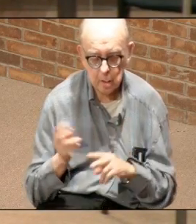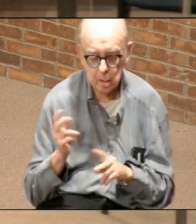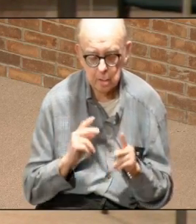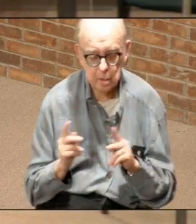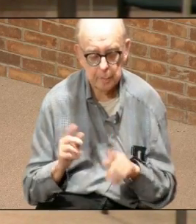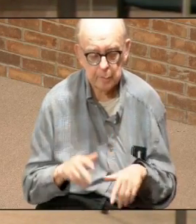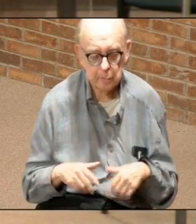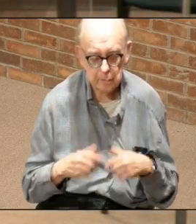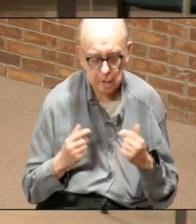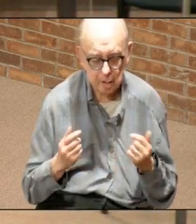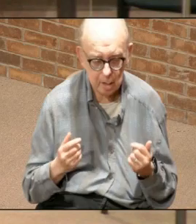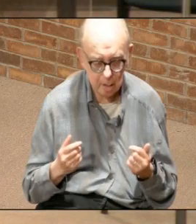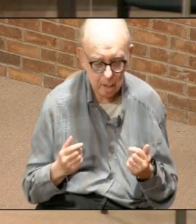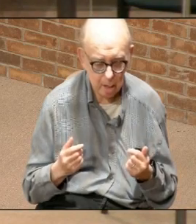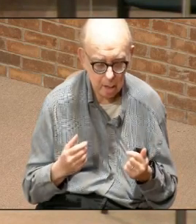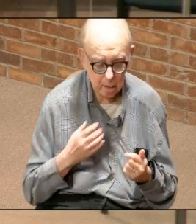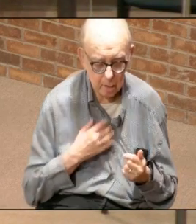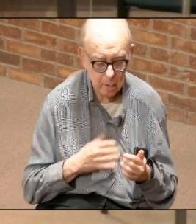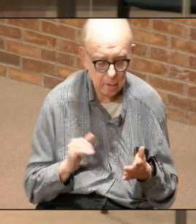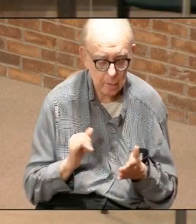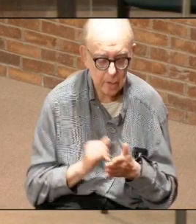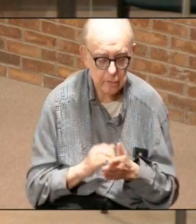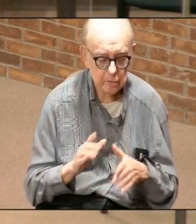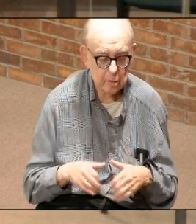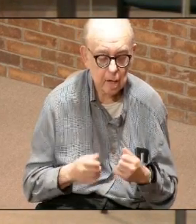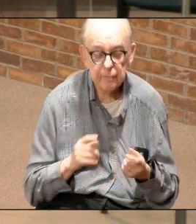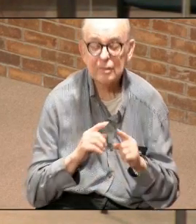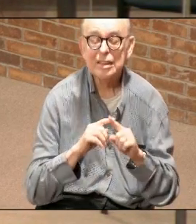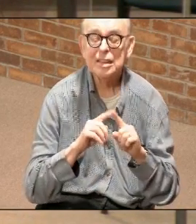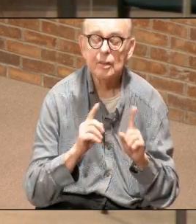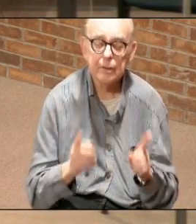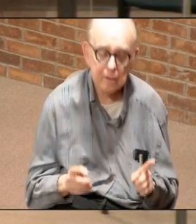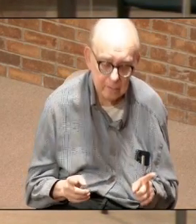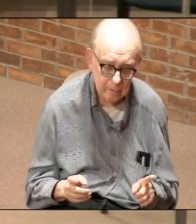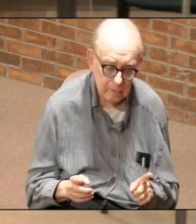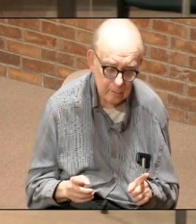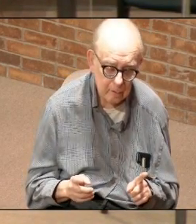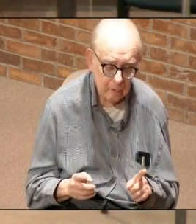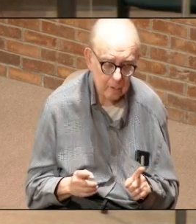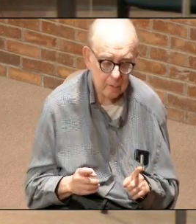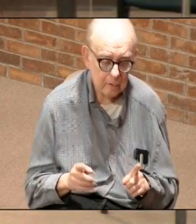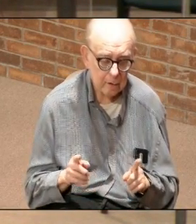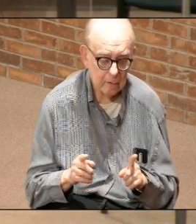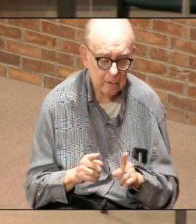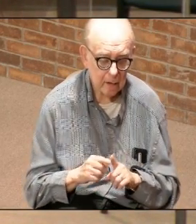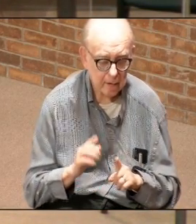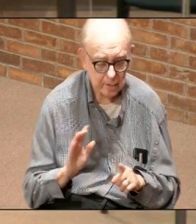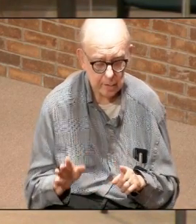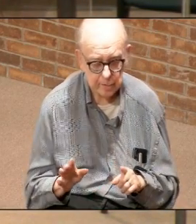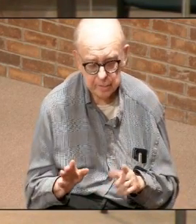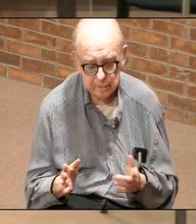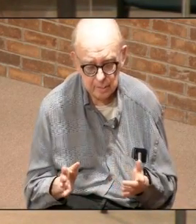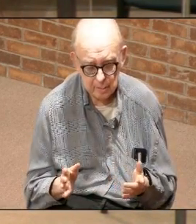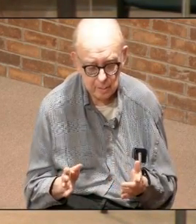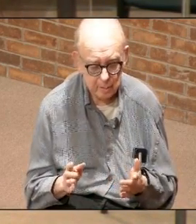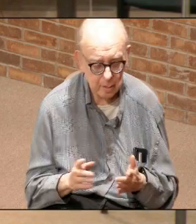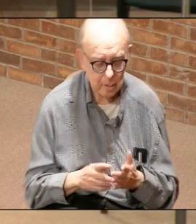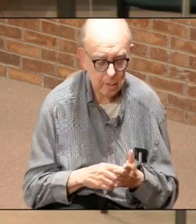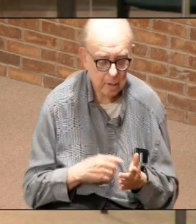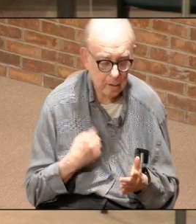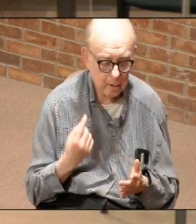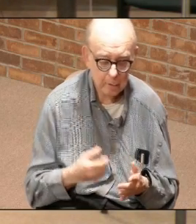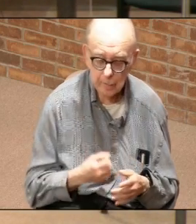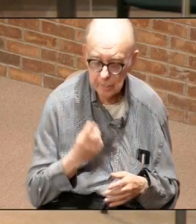people's lives and wish that your life was different, that it was like theirs. And sometimes we